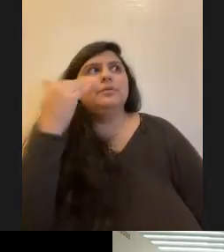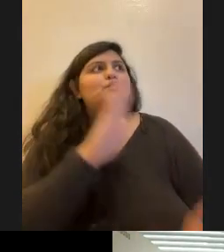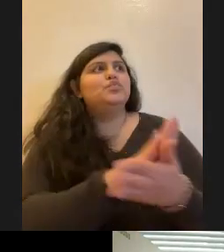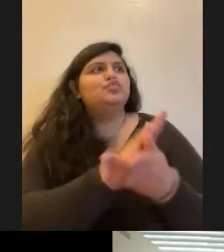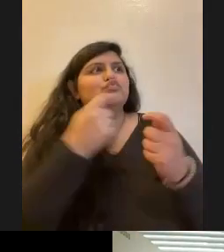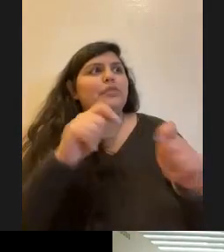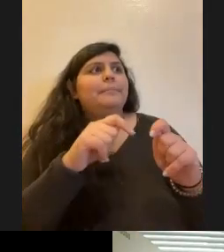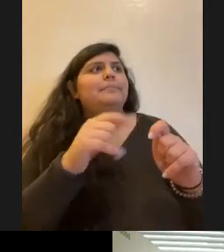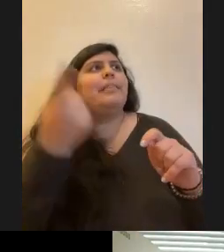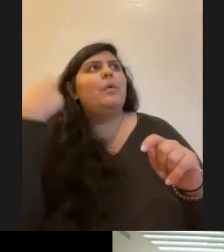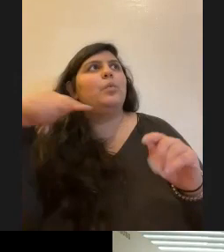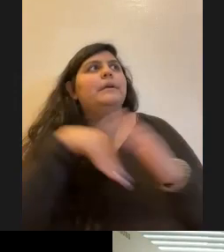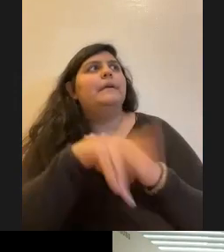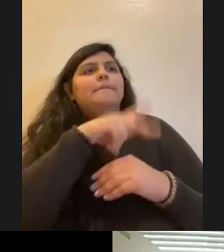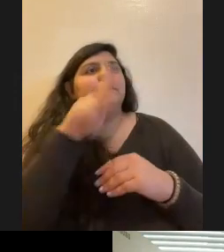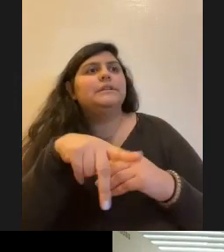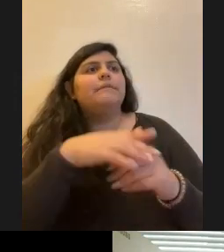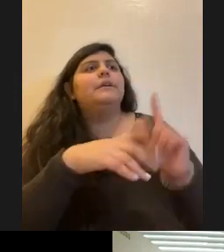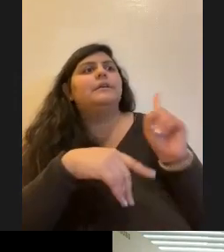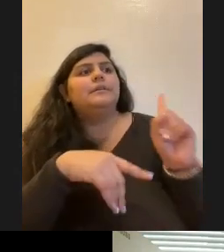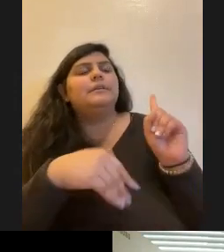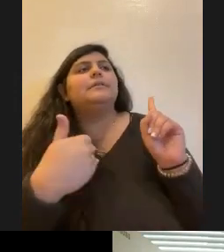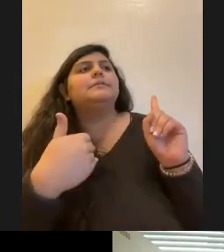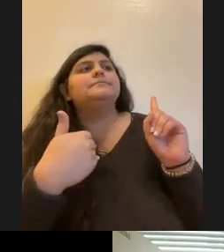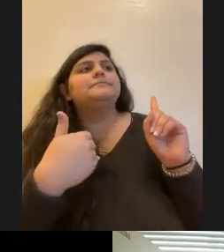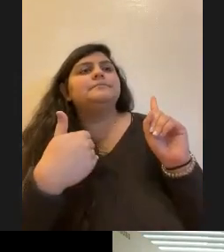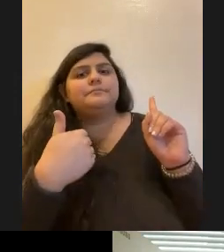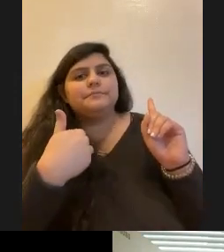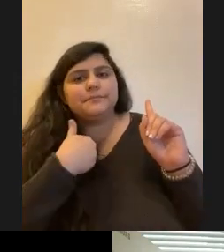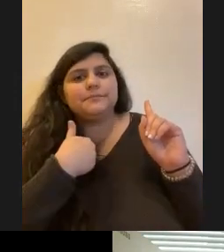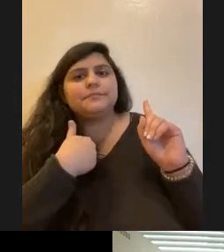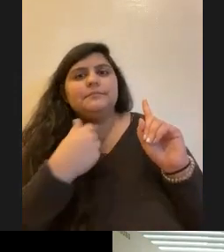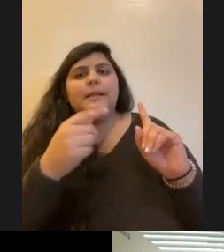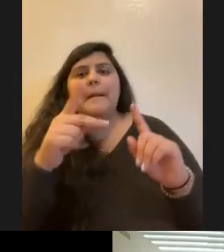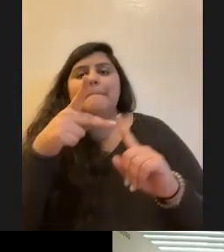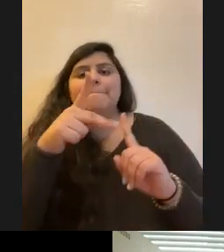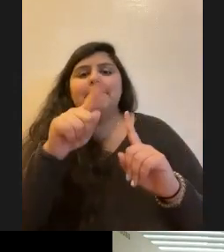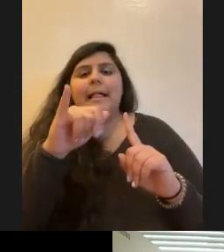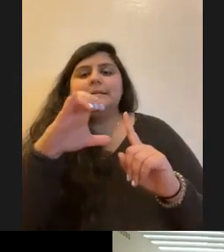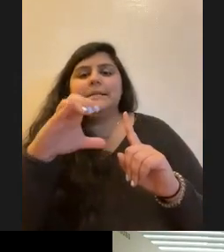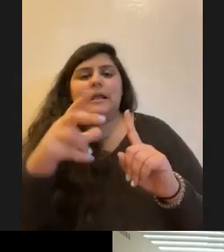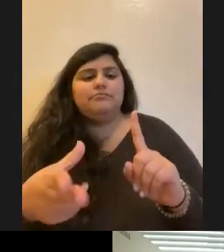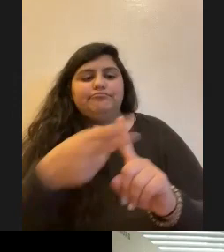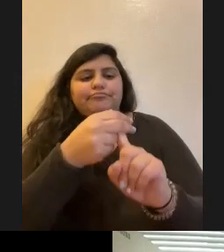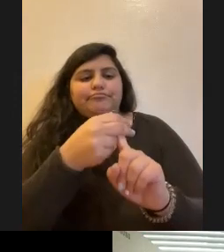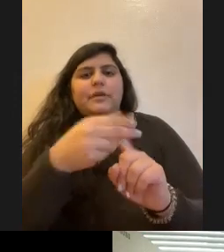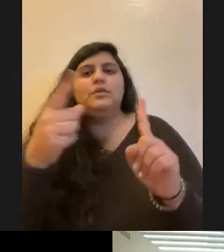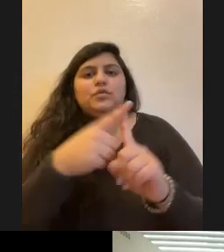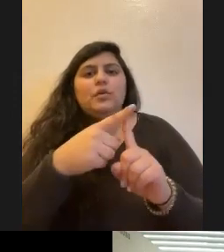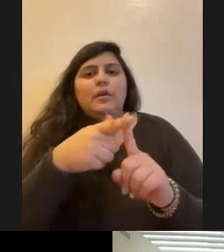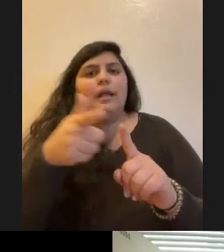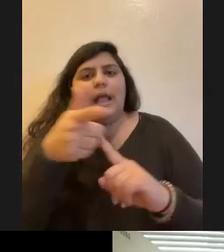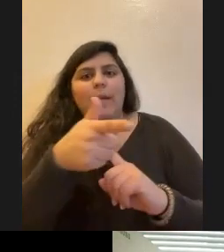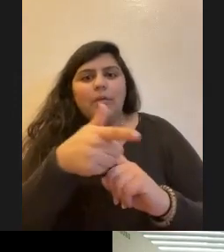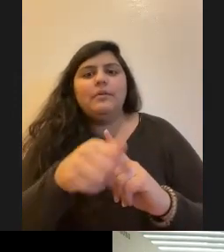week in Philadelphia, and there are these like little plastic clip-ons to phone cameras that you can use. They're like cheap. I think you can get them